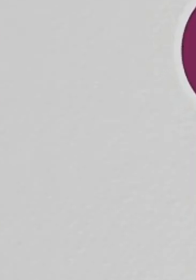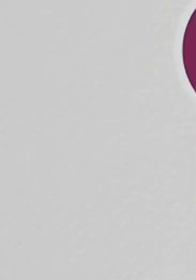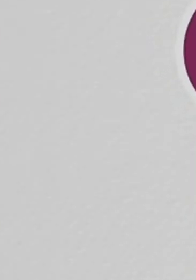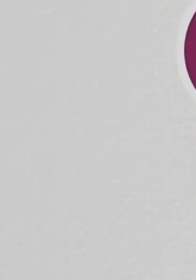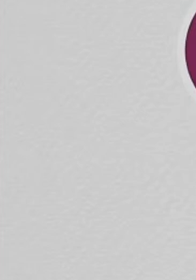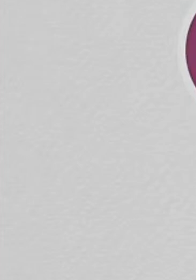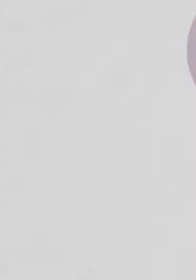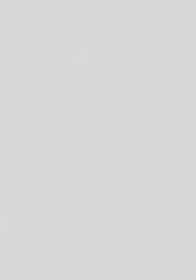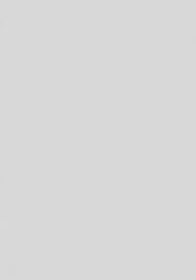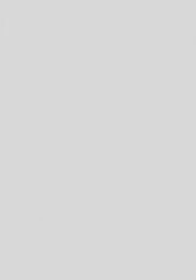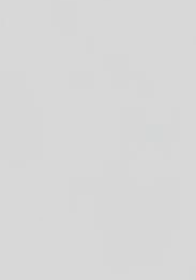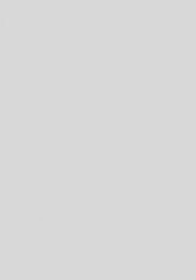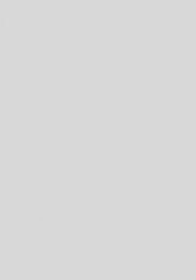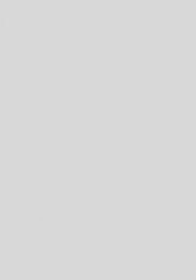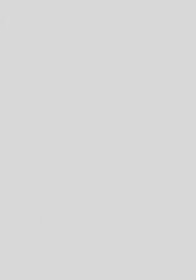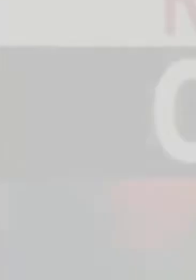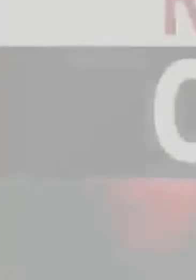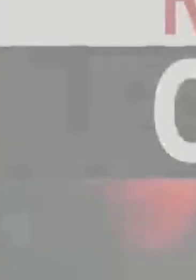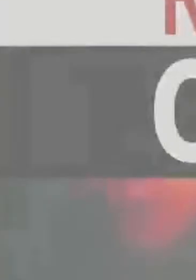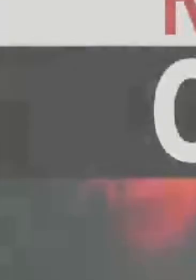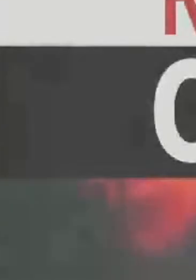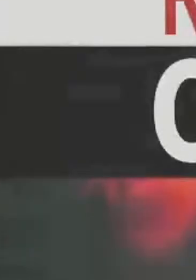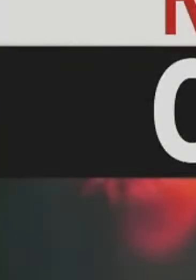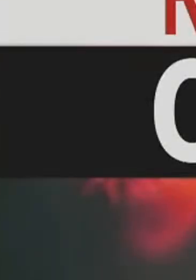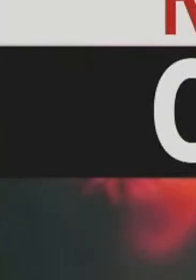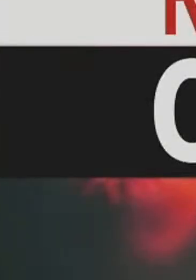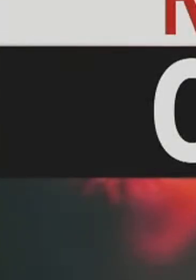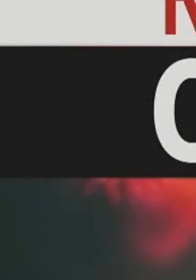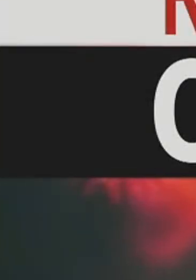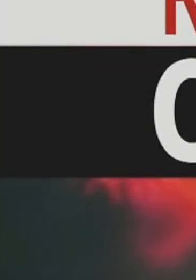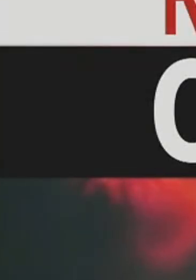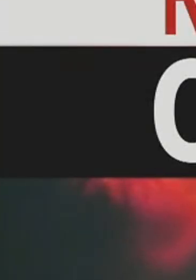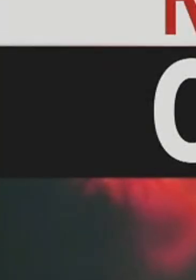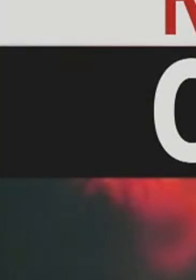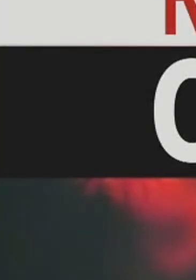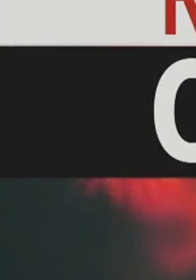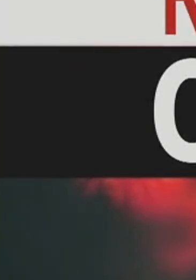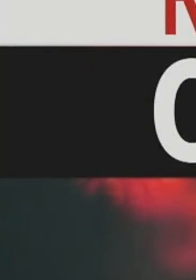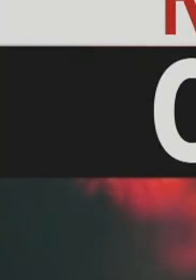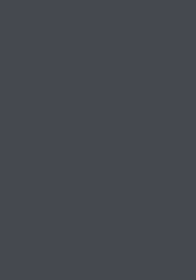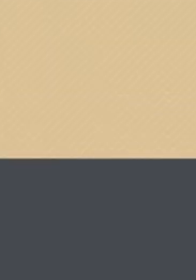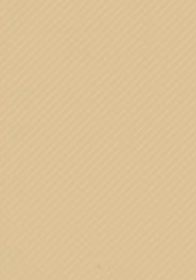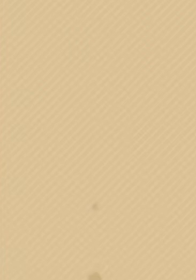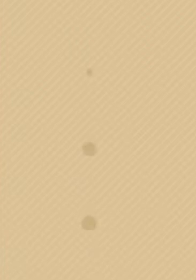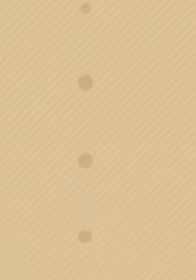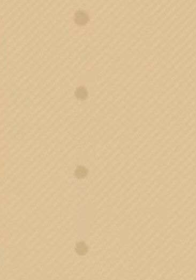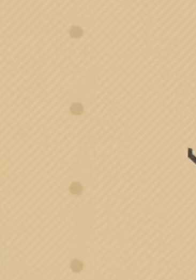vaccinated today. A message from the Ministry of Health.